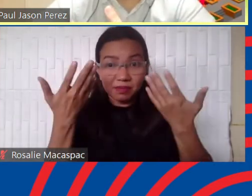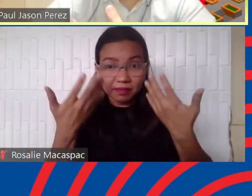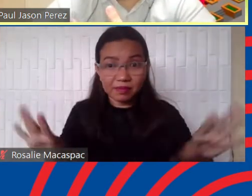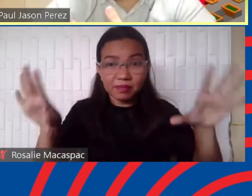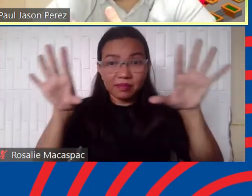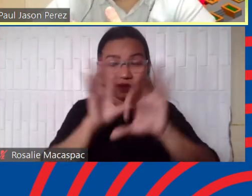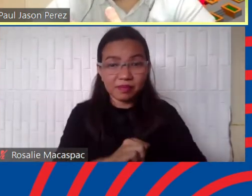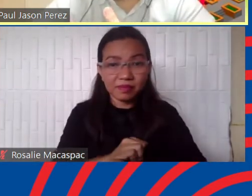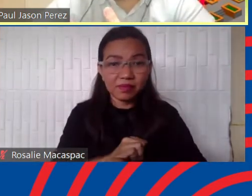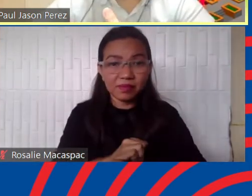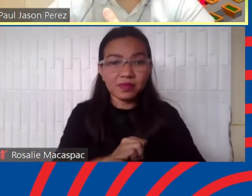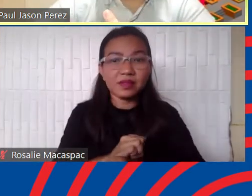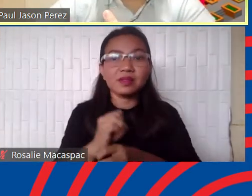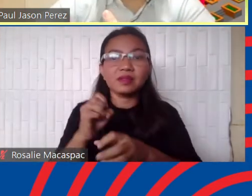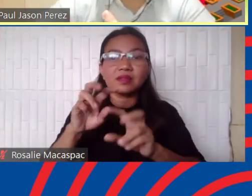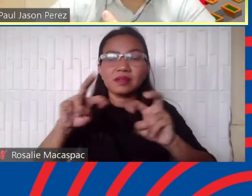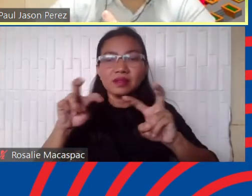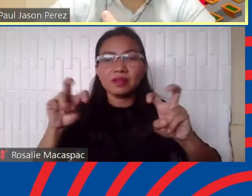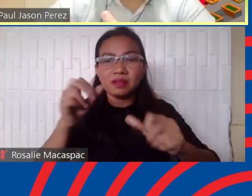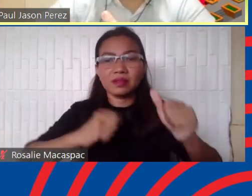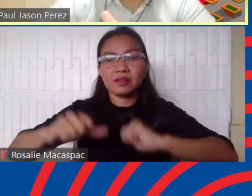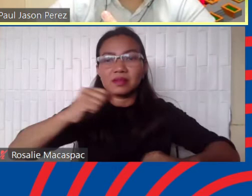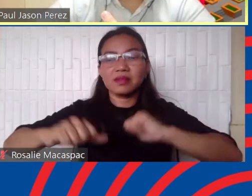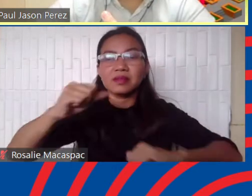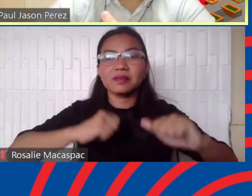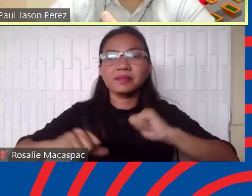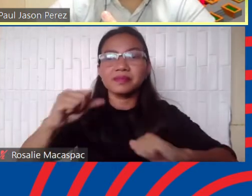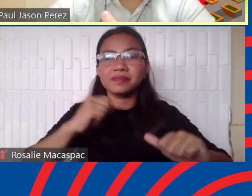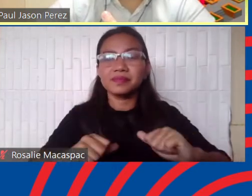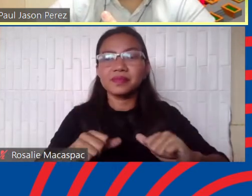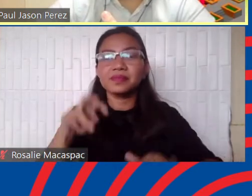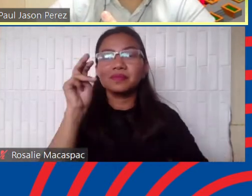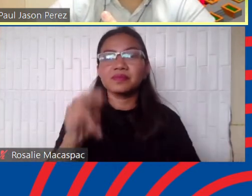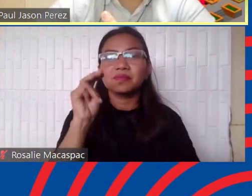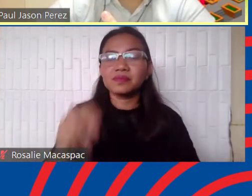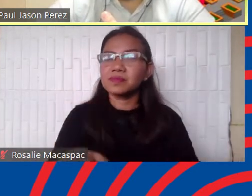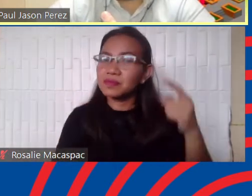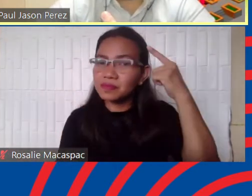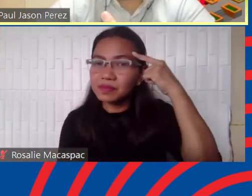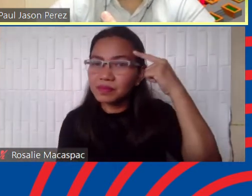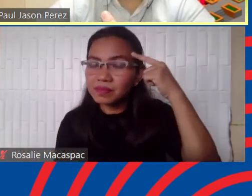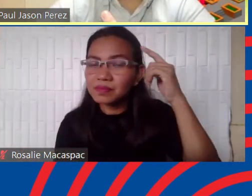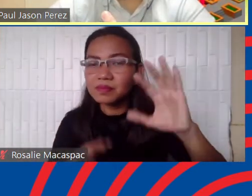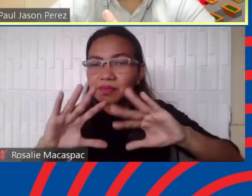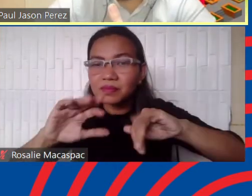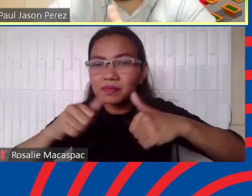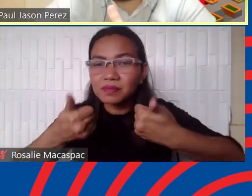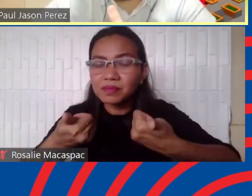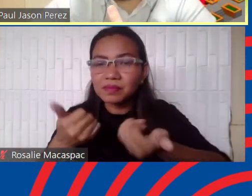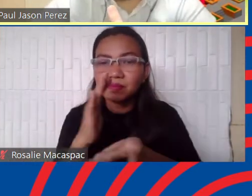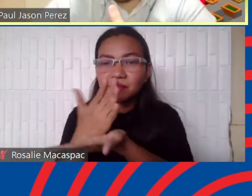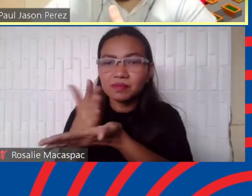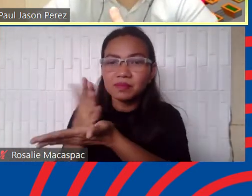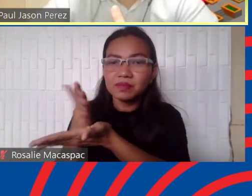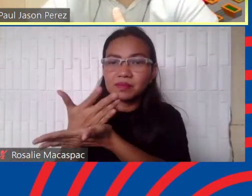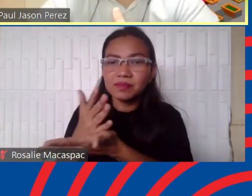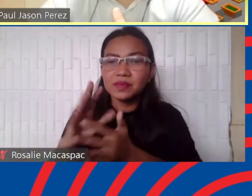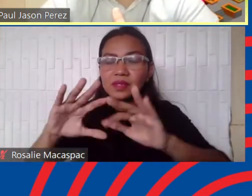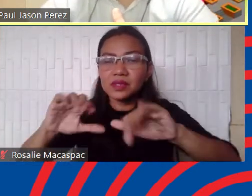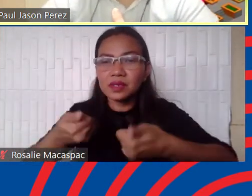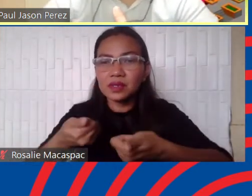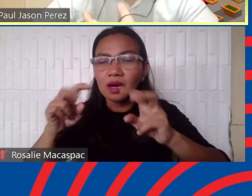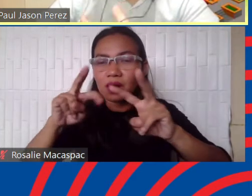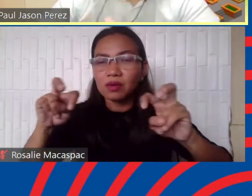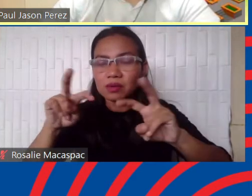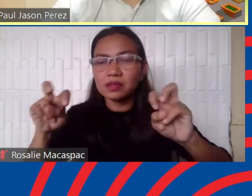our research activity, we need to think about how we're going to share our research